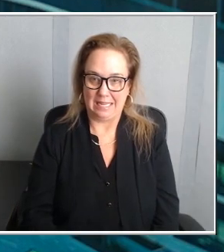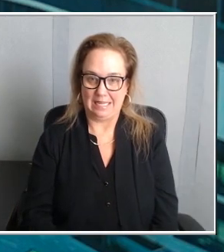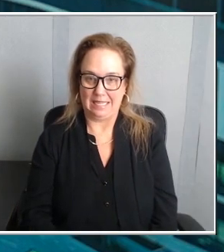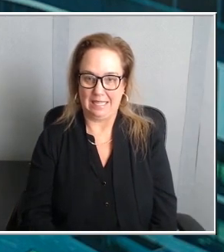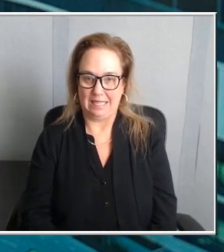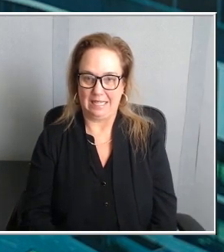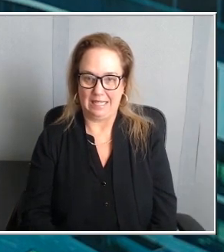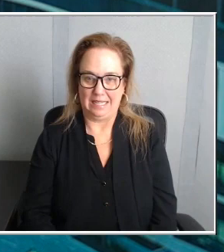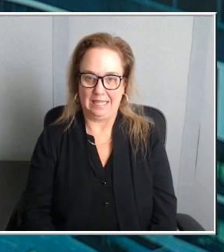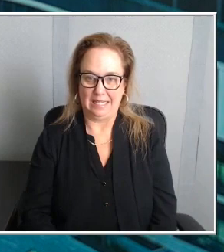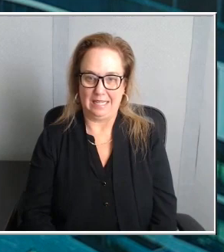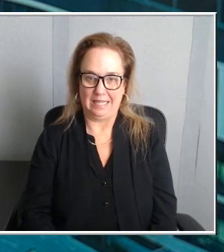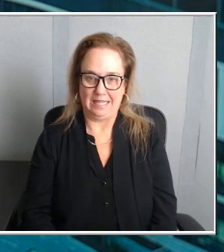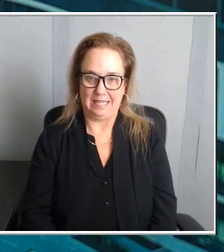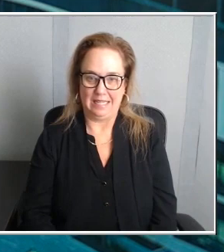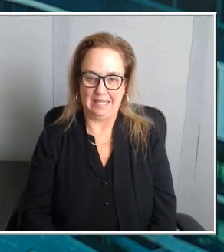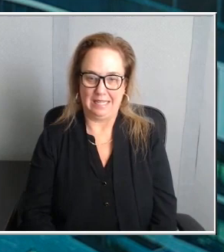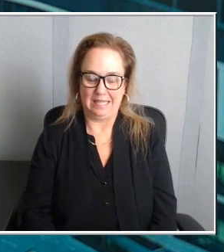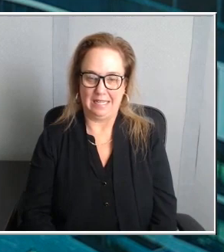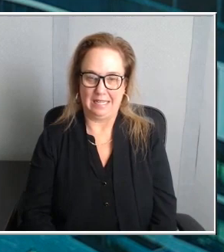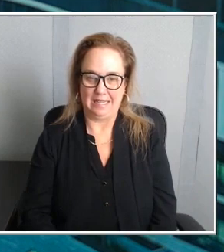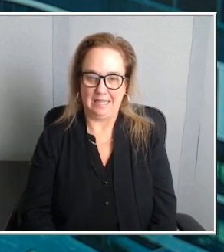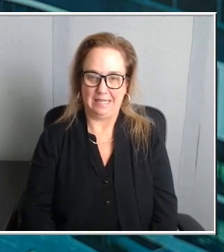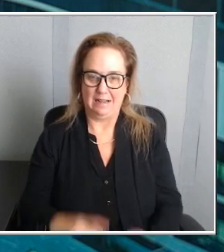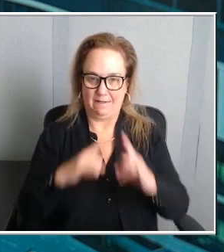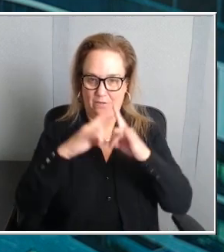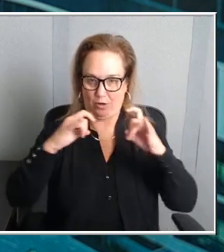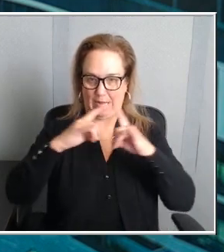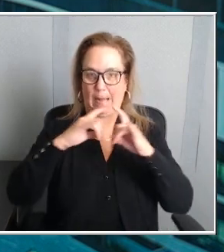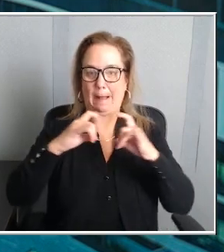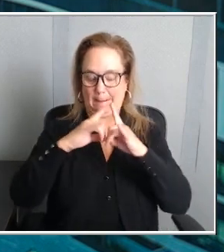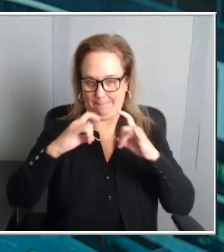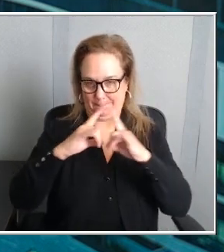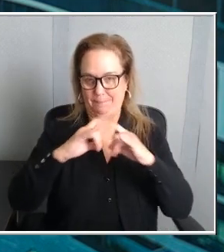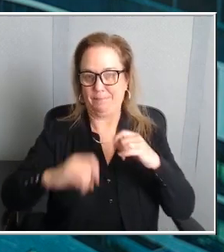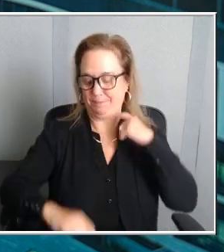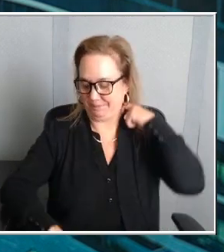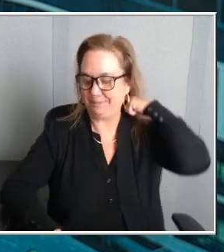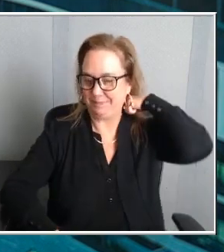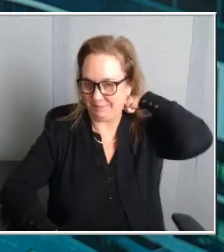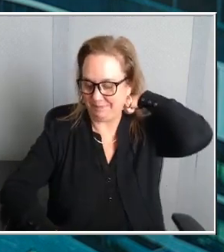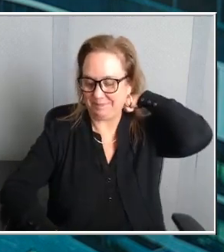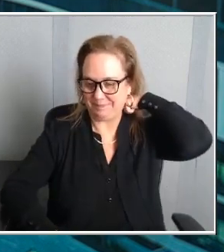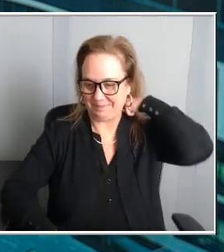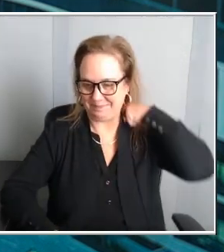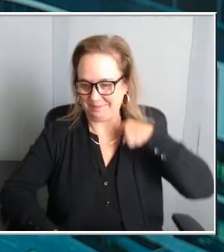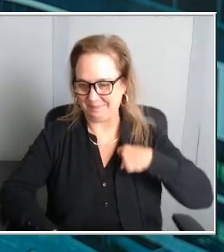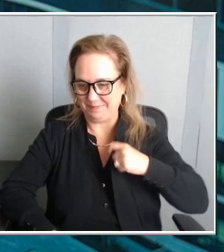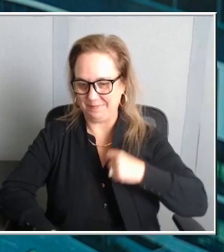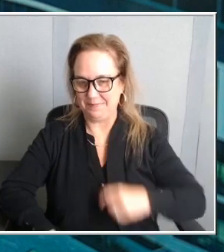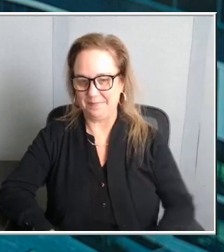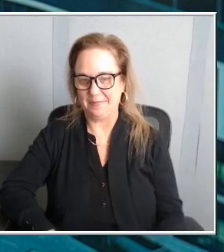Yes. Just for camp. Just for camp. And